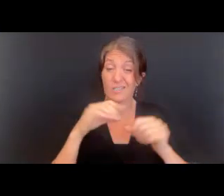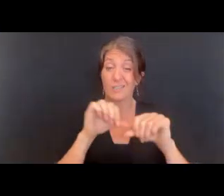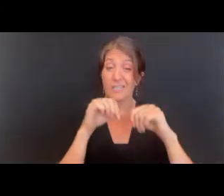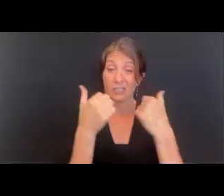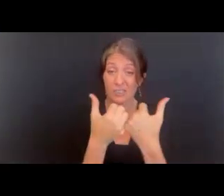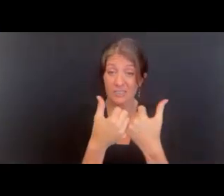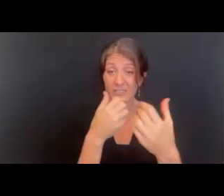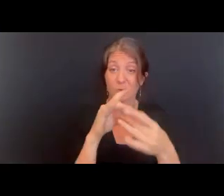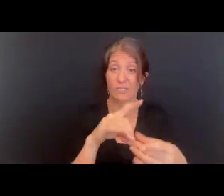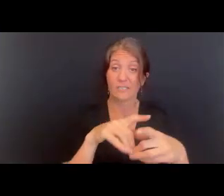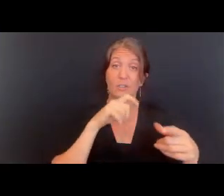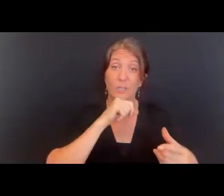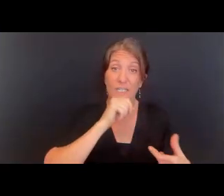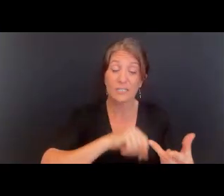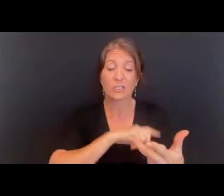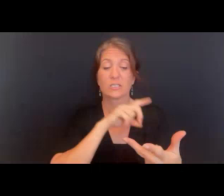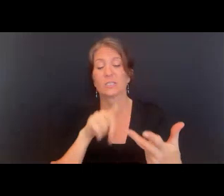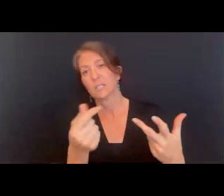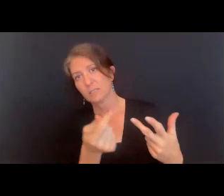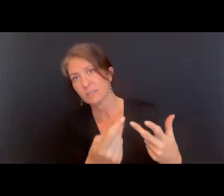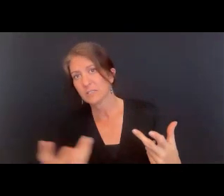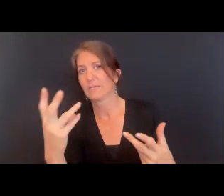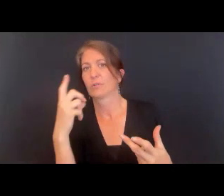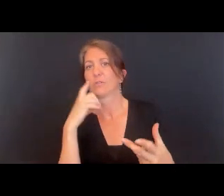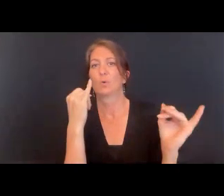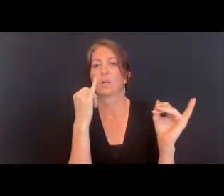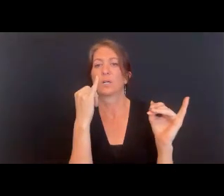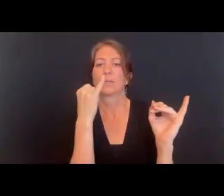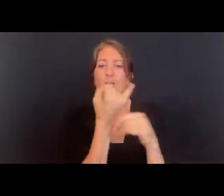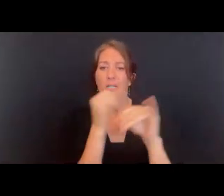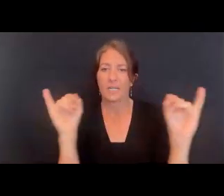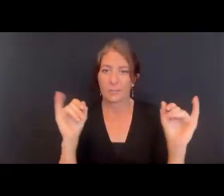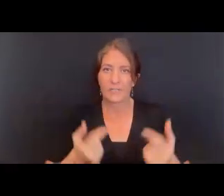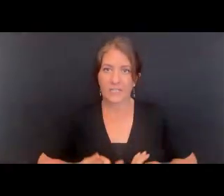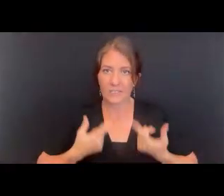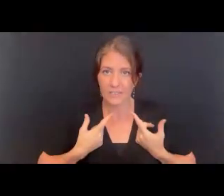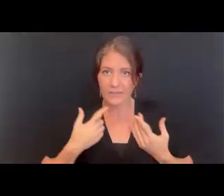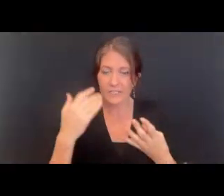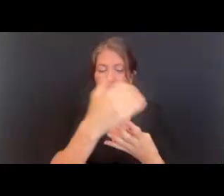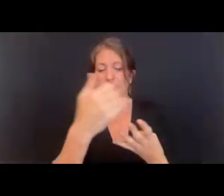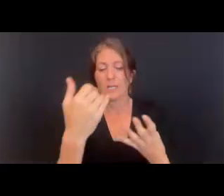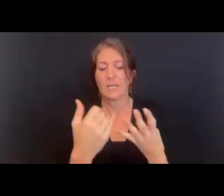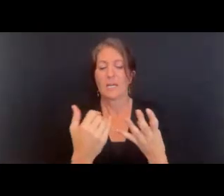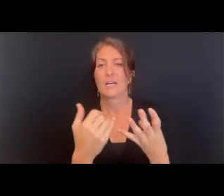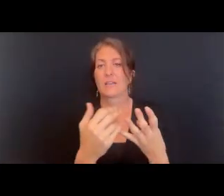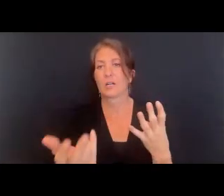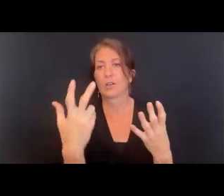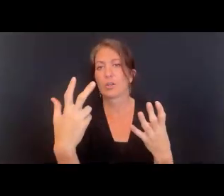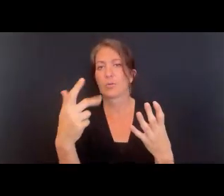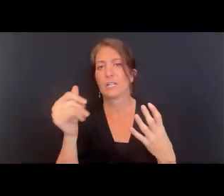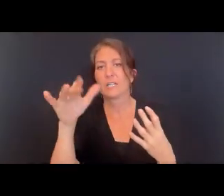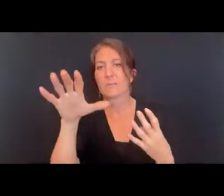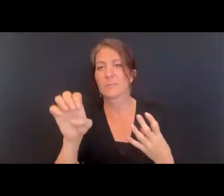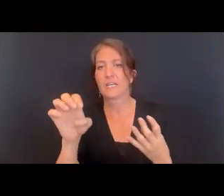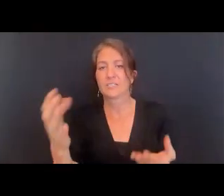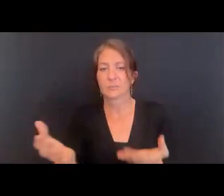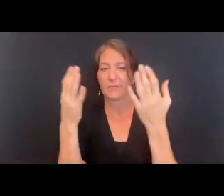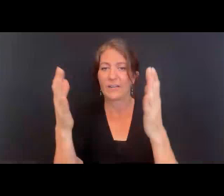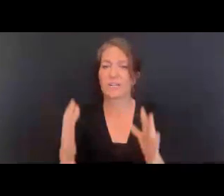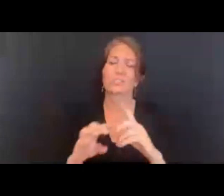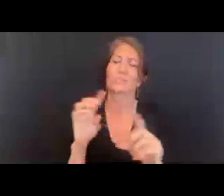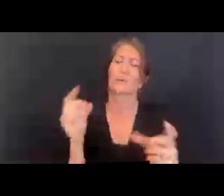several different centers for independent living spread throughout the state, and 3 PACE providers, but many others who are not